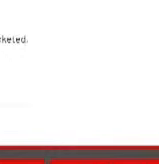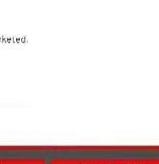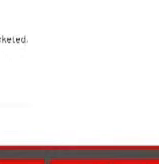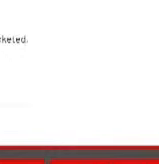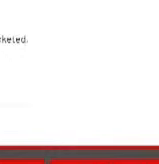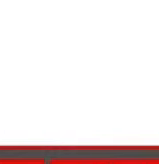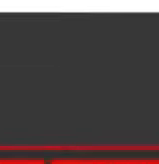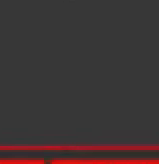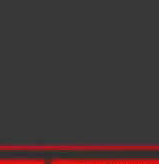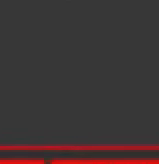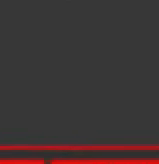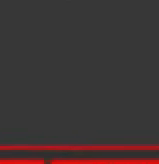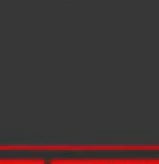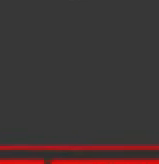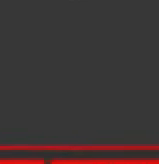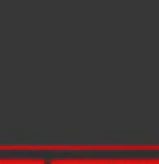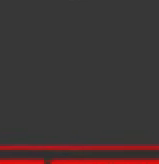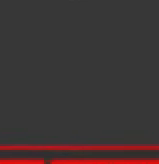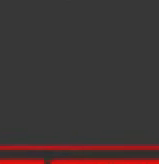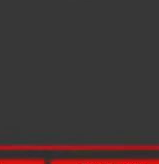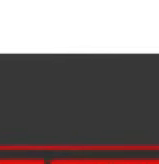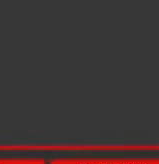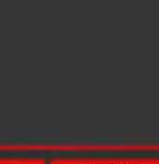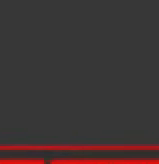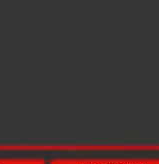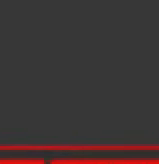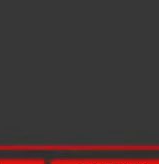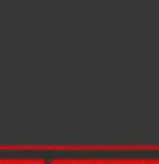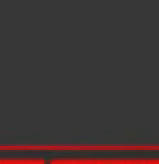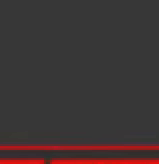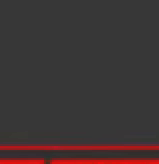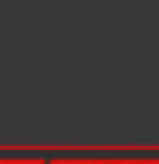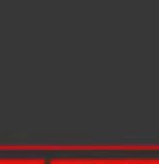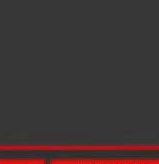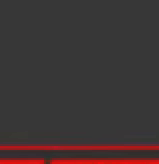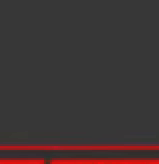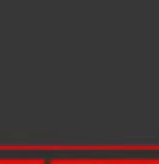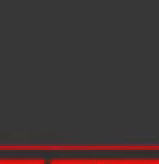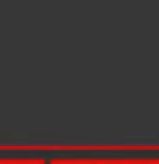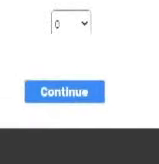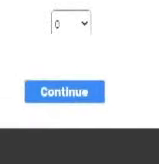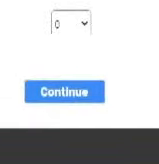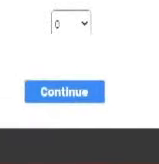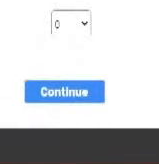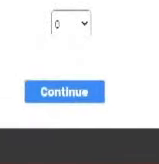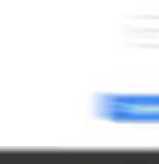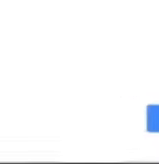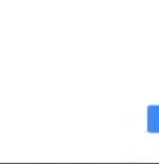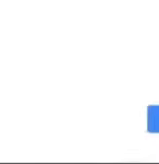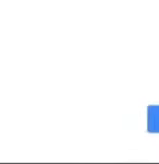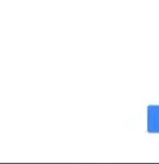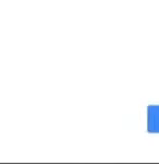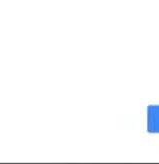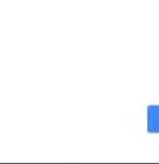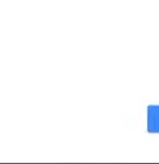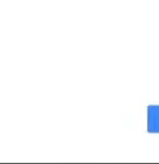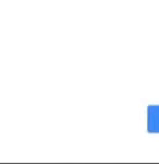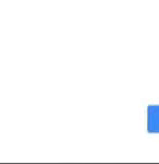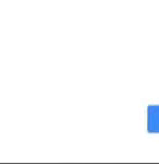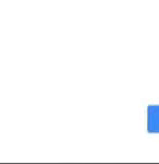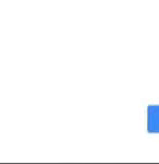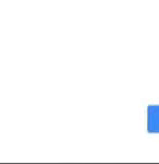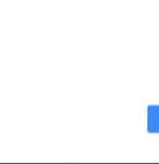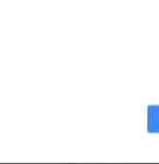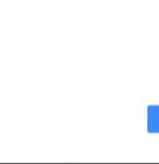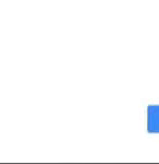When done, click Buy Ticket. Take a look at the event schedule. Click your preferred date and desired time slot. From this point, you have 10 minutes to